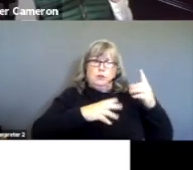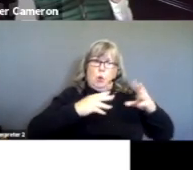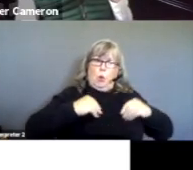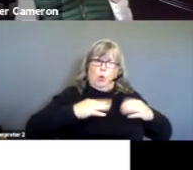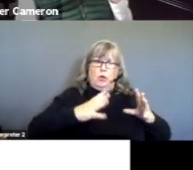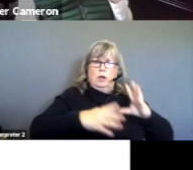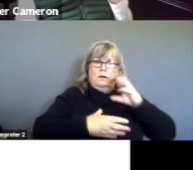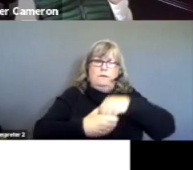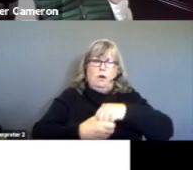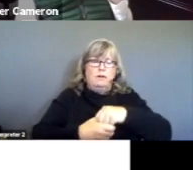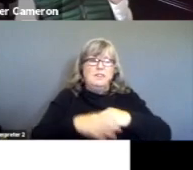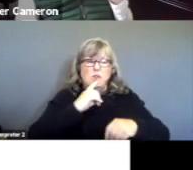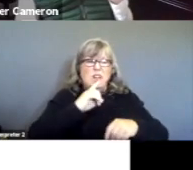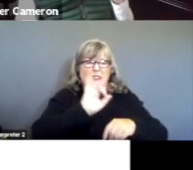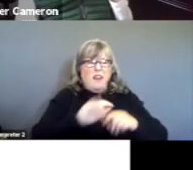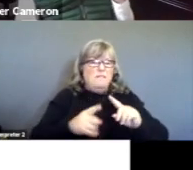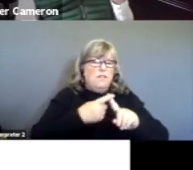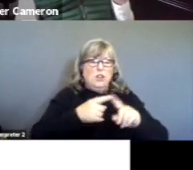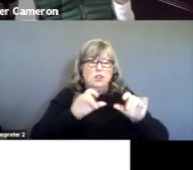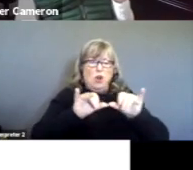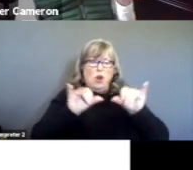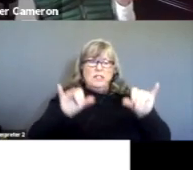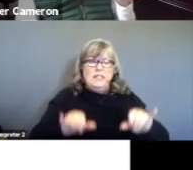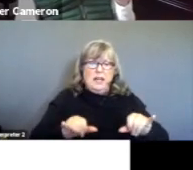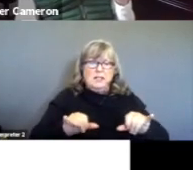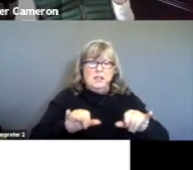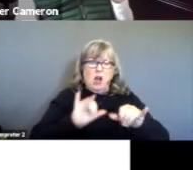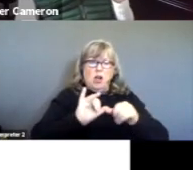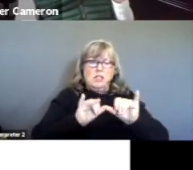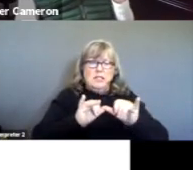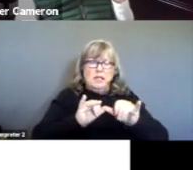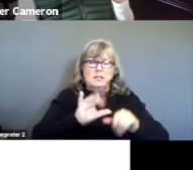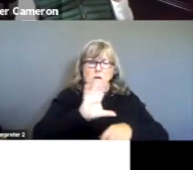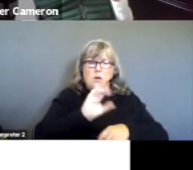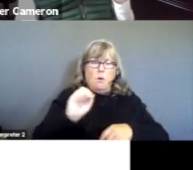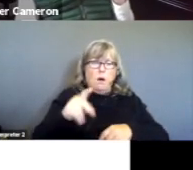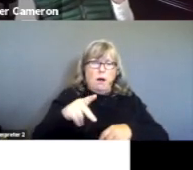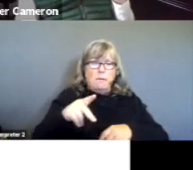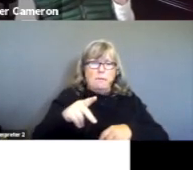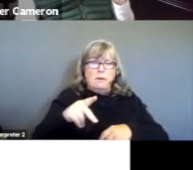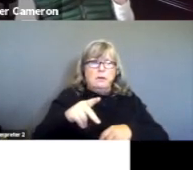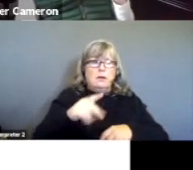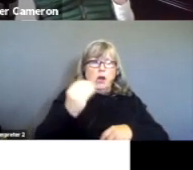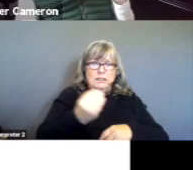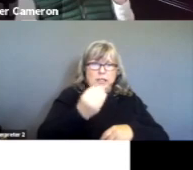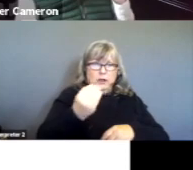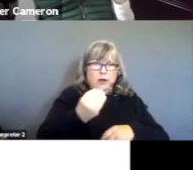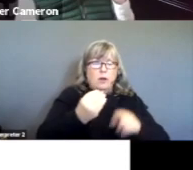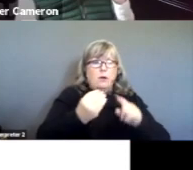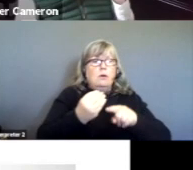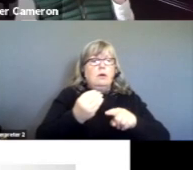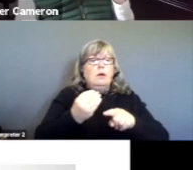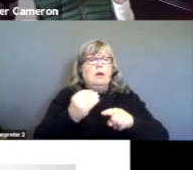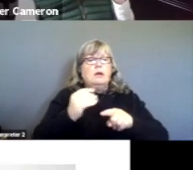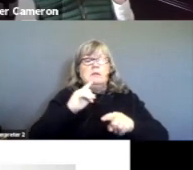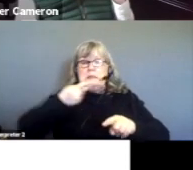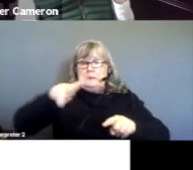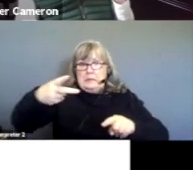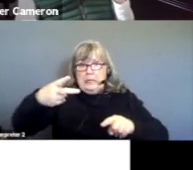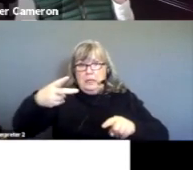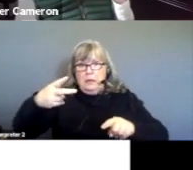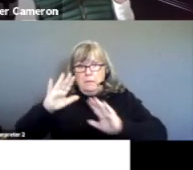was in Montreal. And it's also inspired another group in Toronto that is looking at this model.